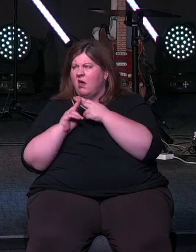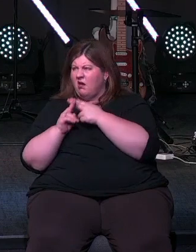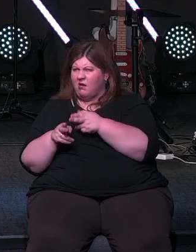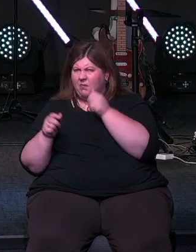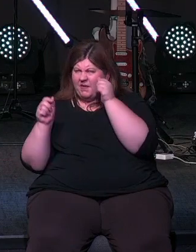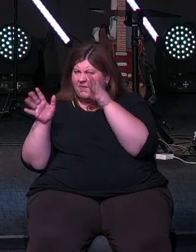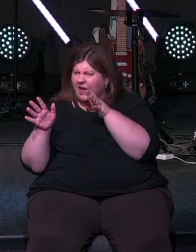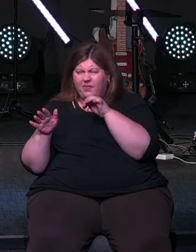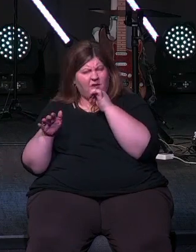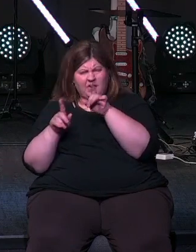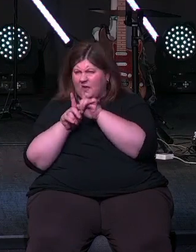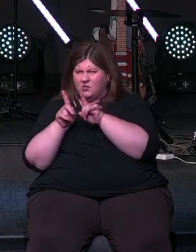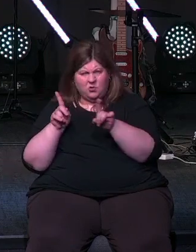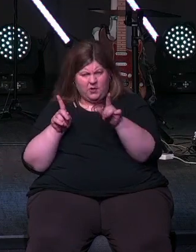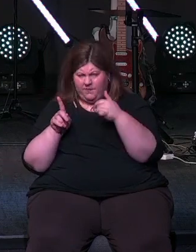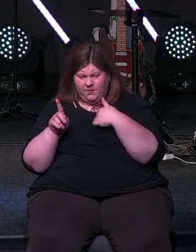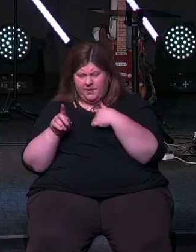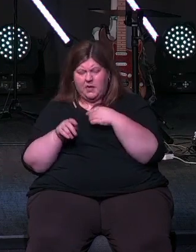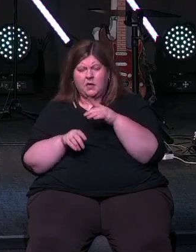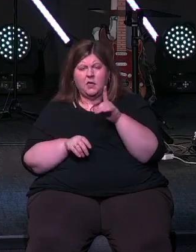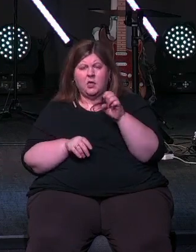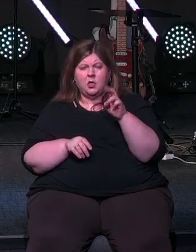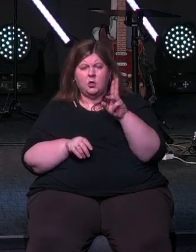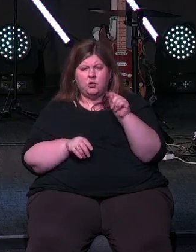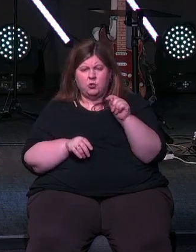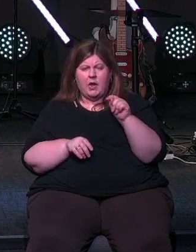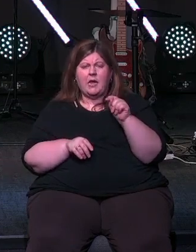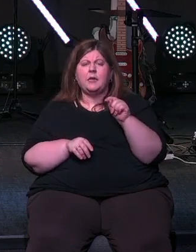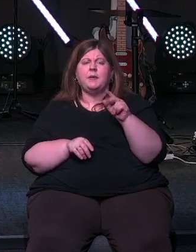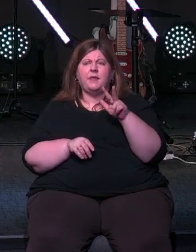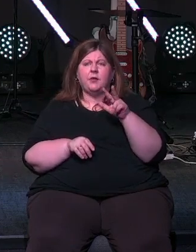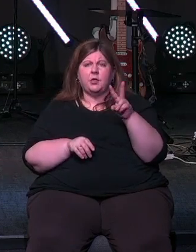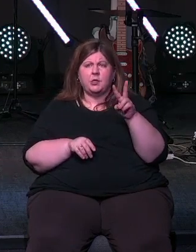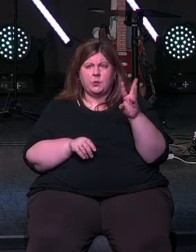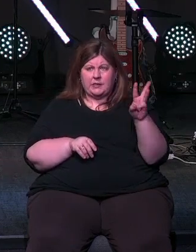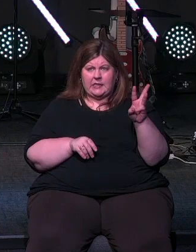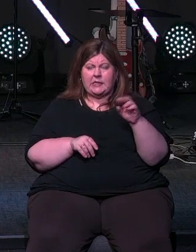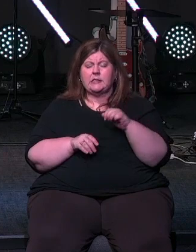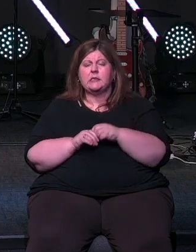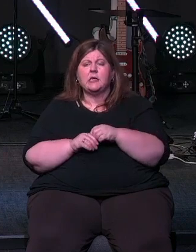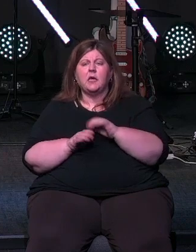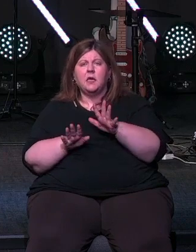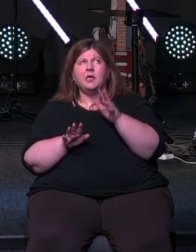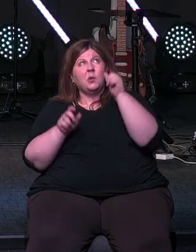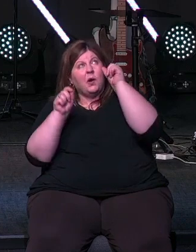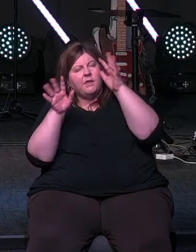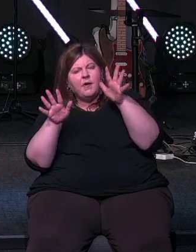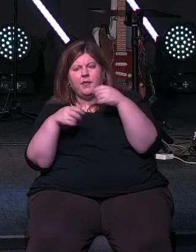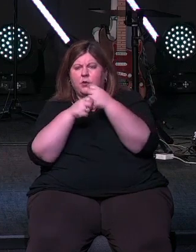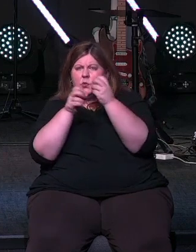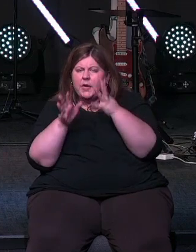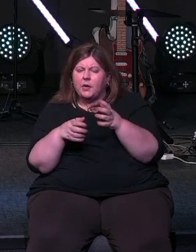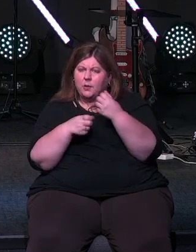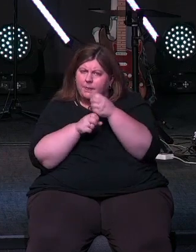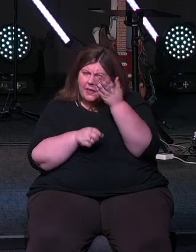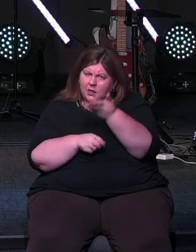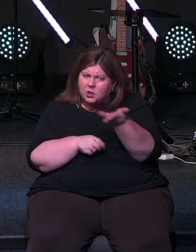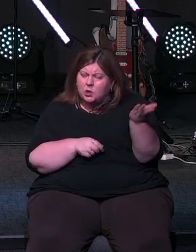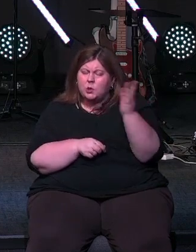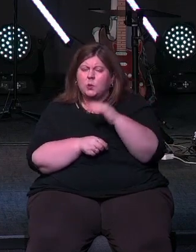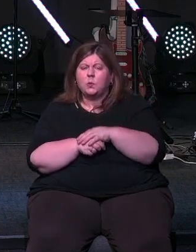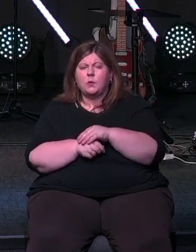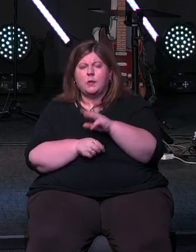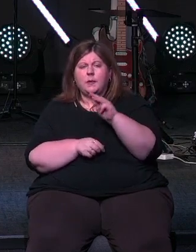me." Deuteronomy 32:6, "Is he not your Father, your Creator, who made and formed you?"